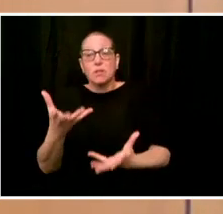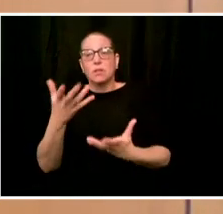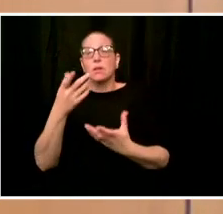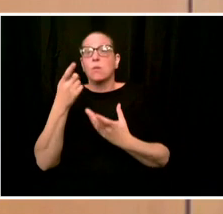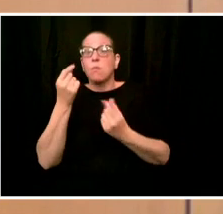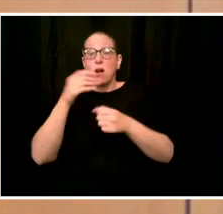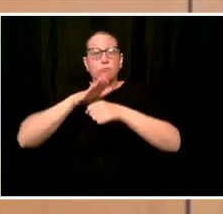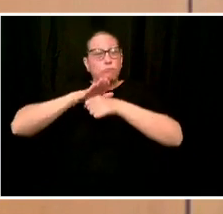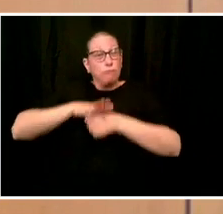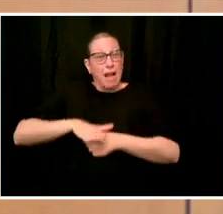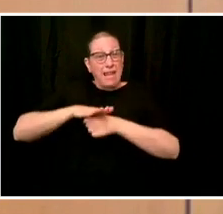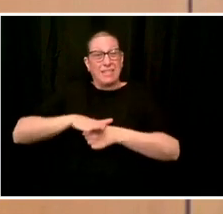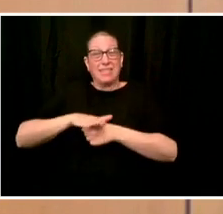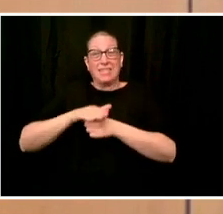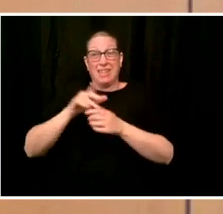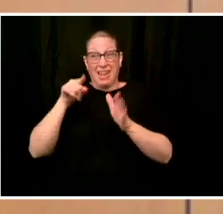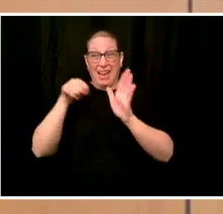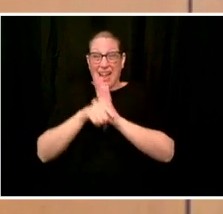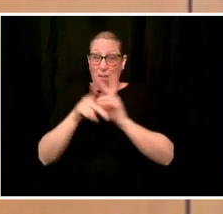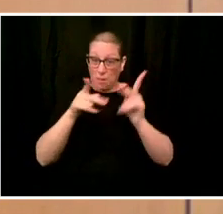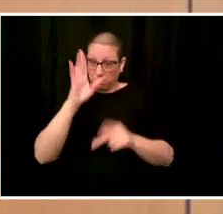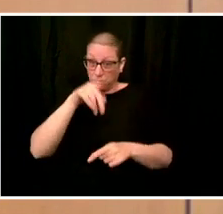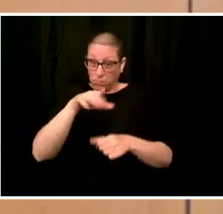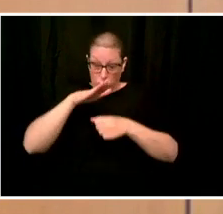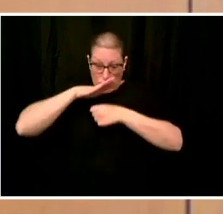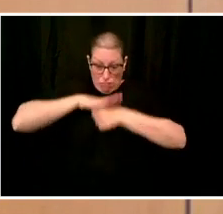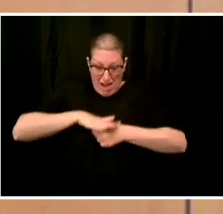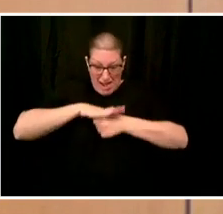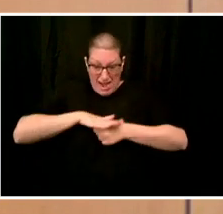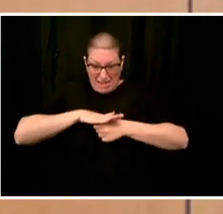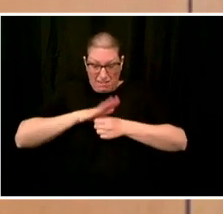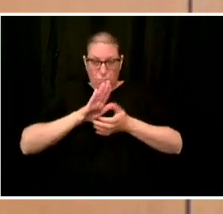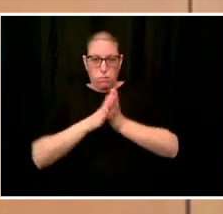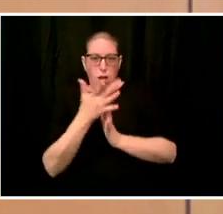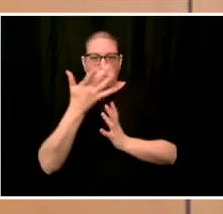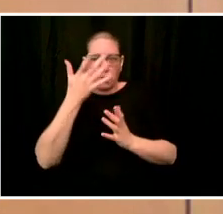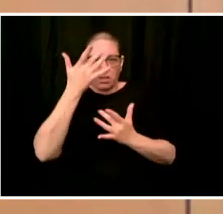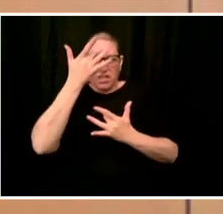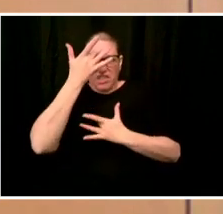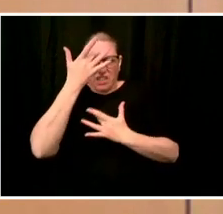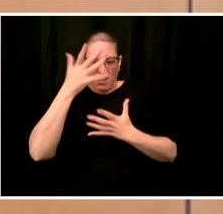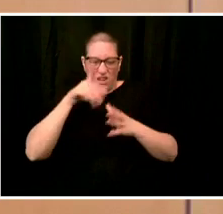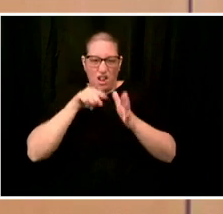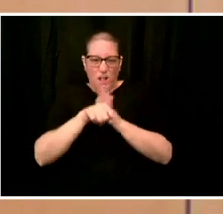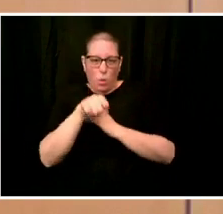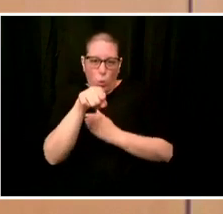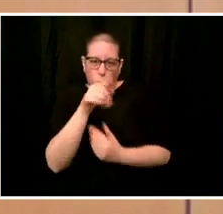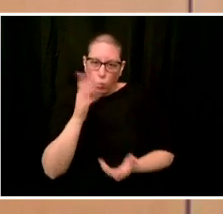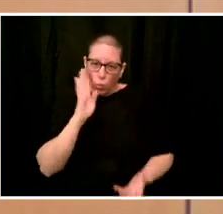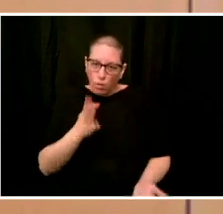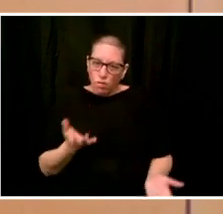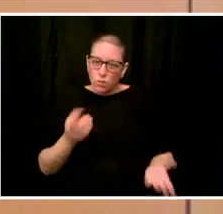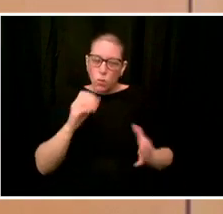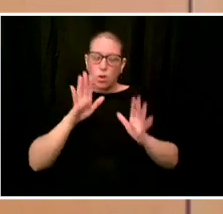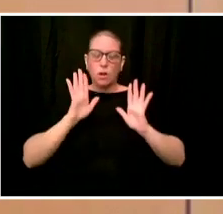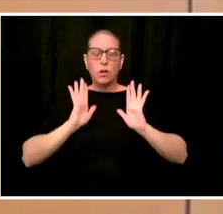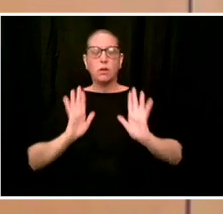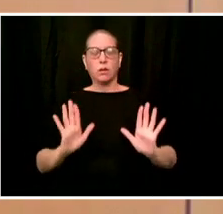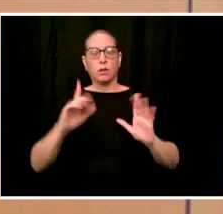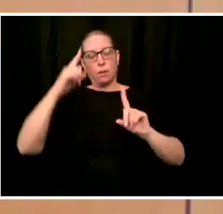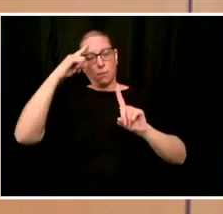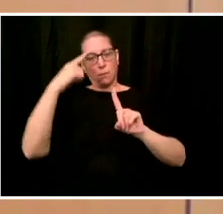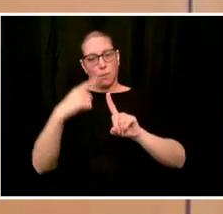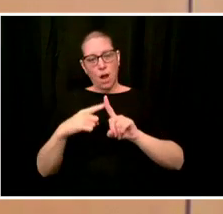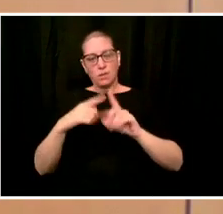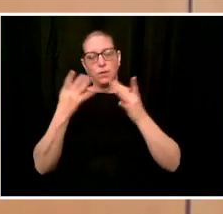underlying illness and you've got prolonged stress, that can contribute to premature mortality.